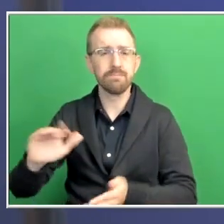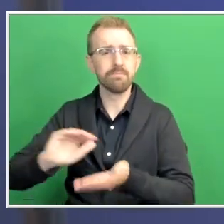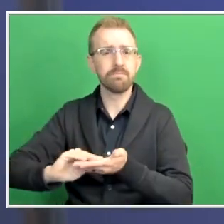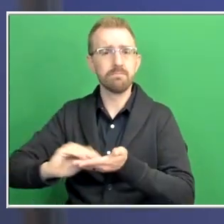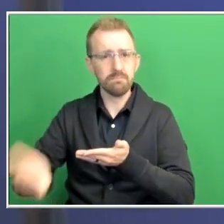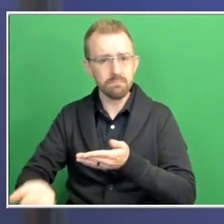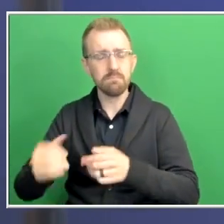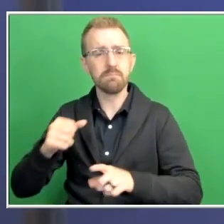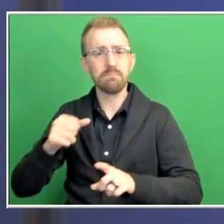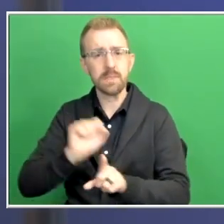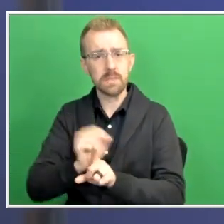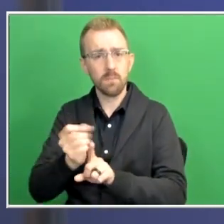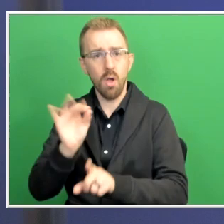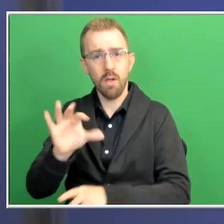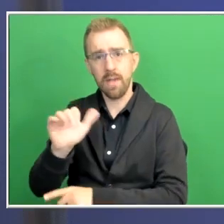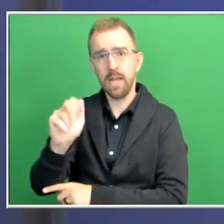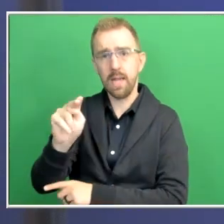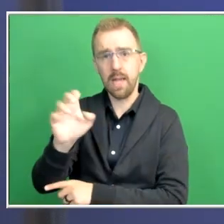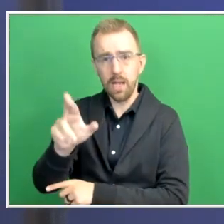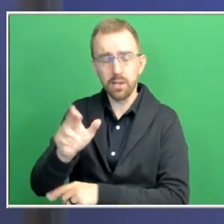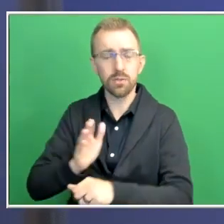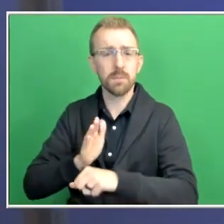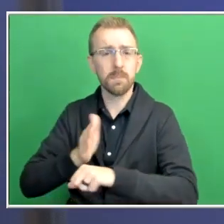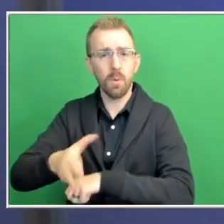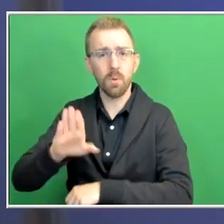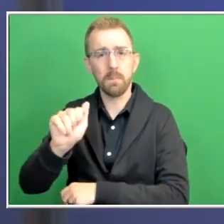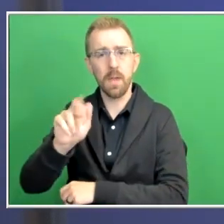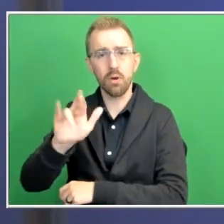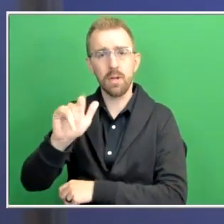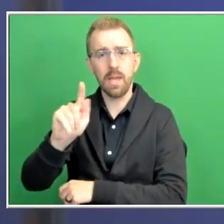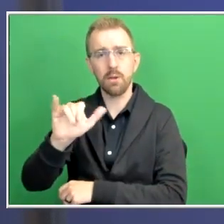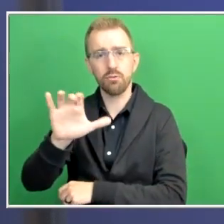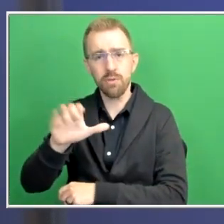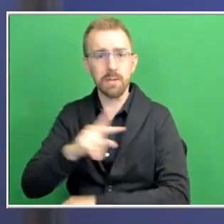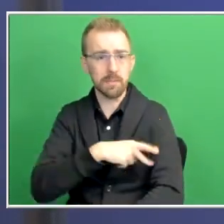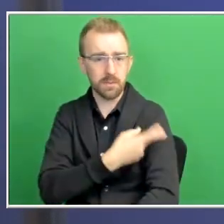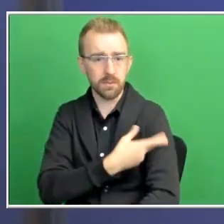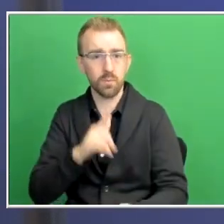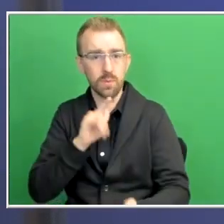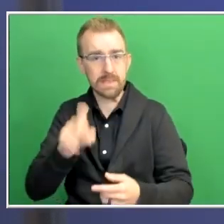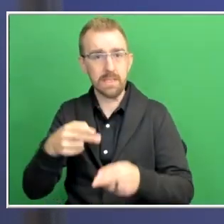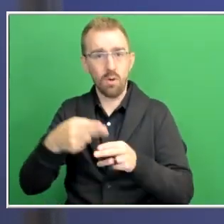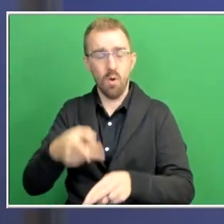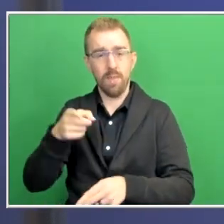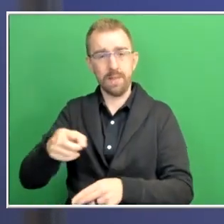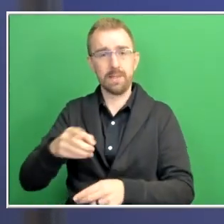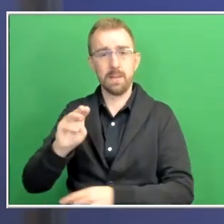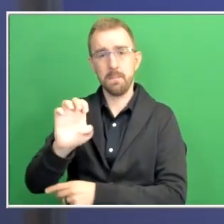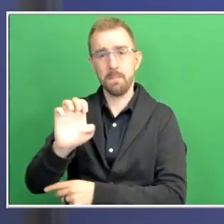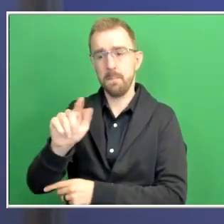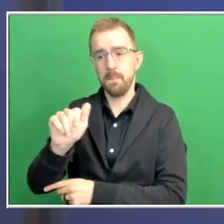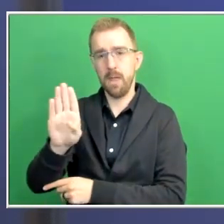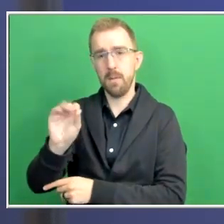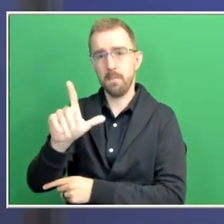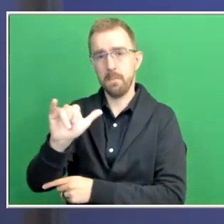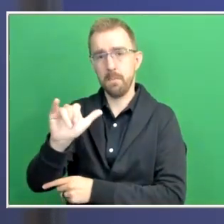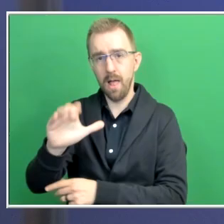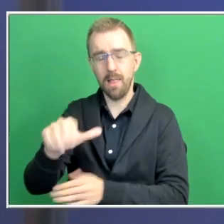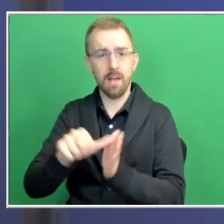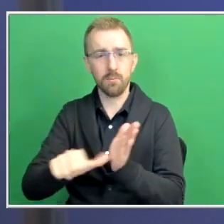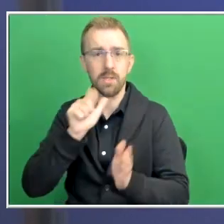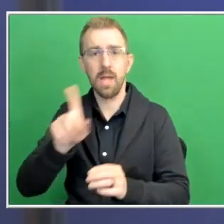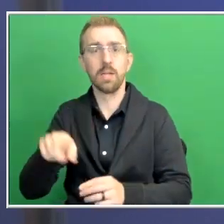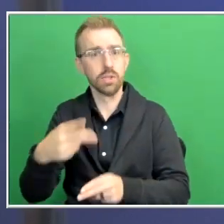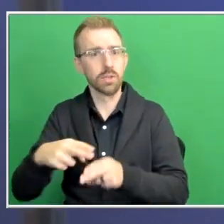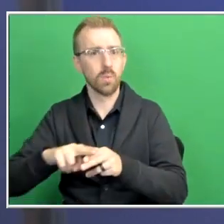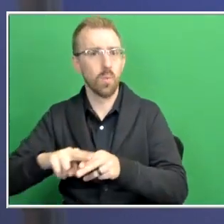of cancer in post-bariatric patients. And so what we really need to call these are metabolic operations and not specifically weight loss operations.